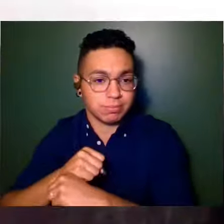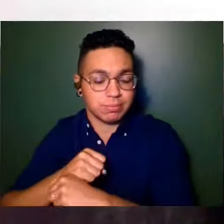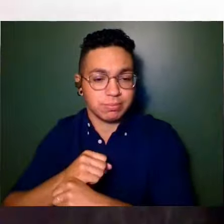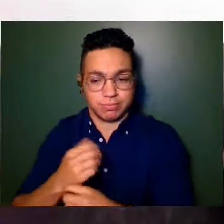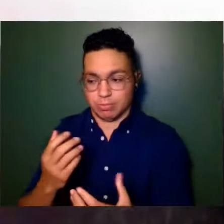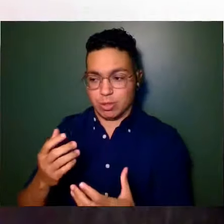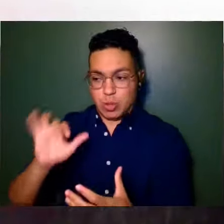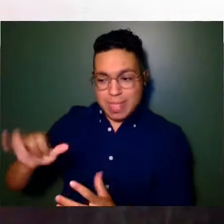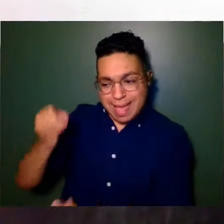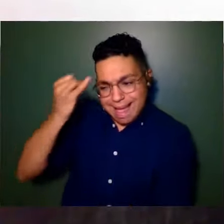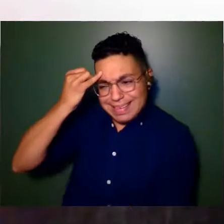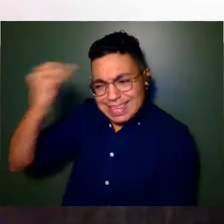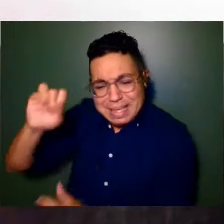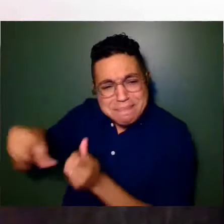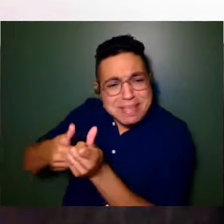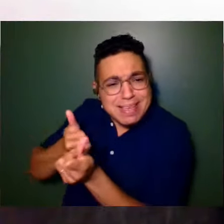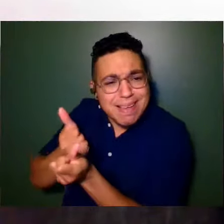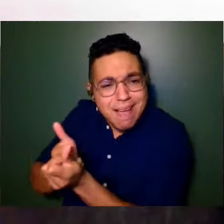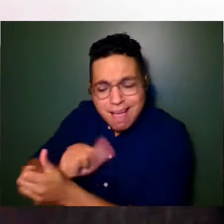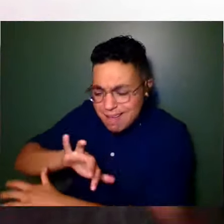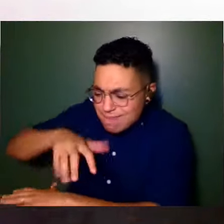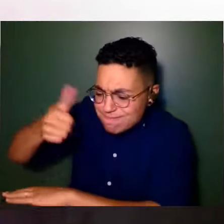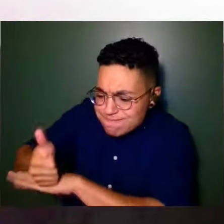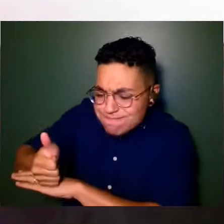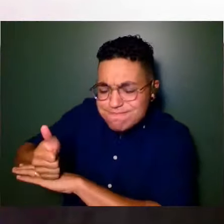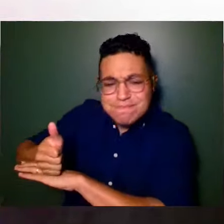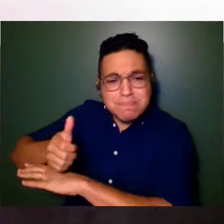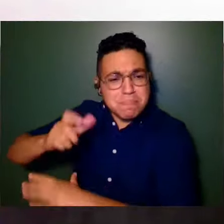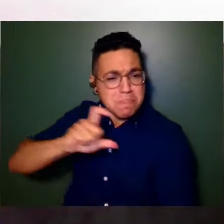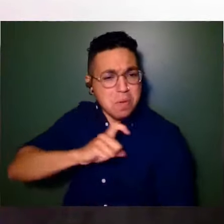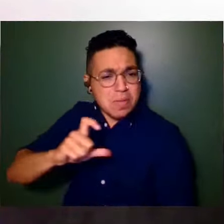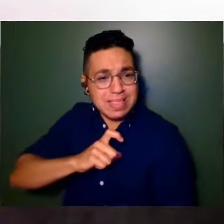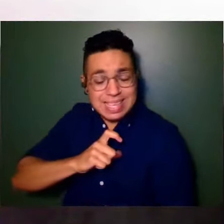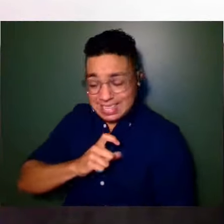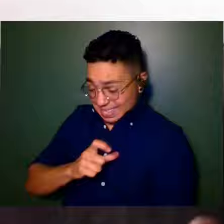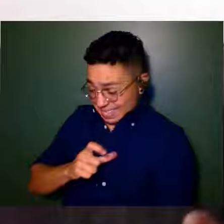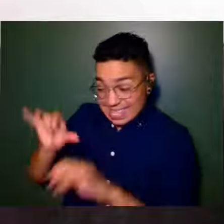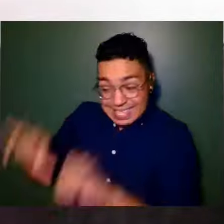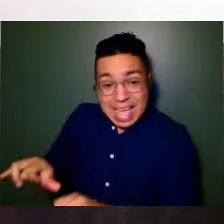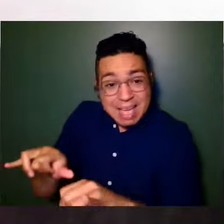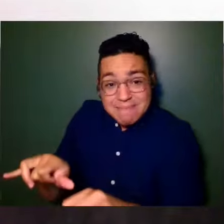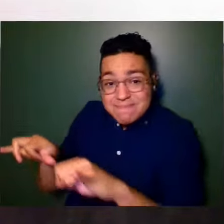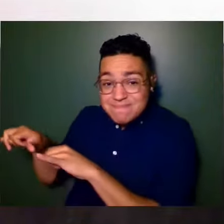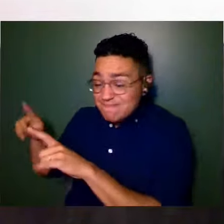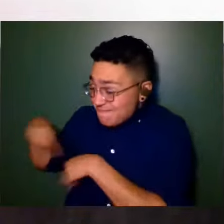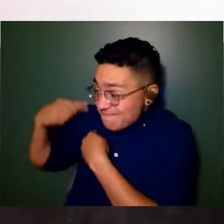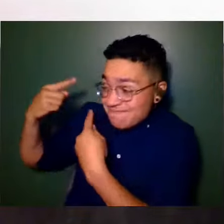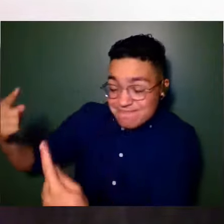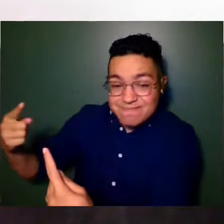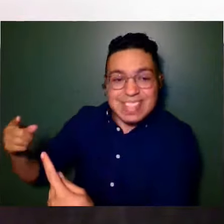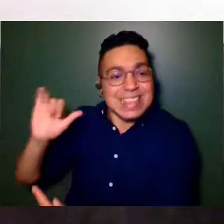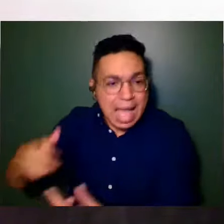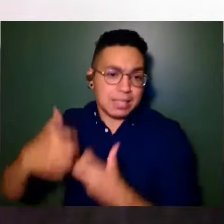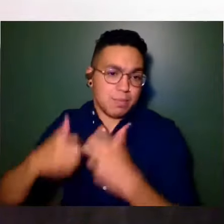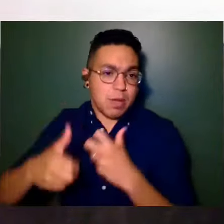very idea of this institution still being here is a problem.